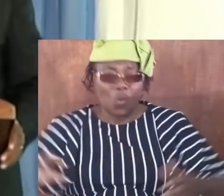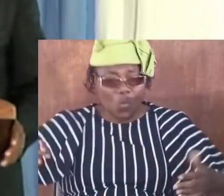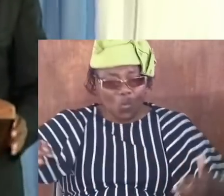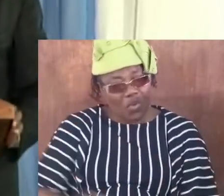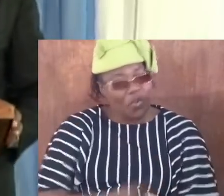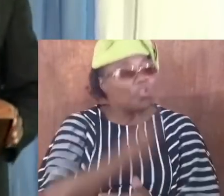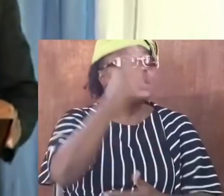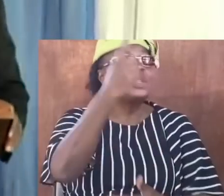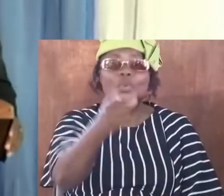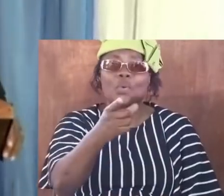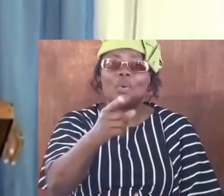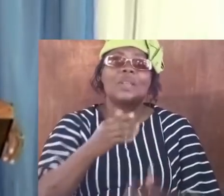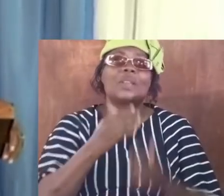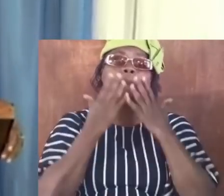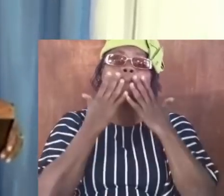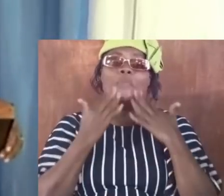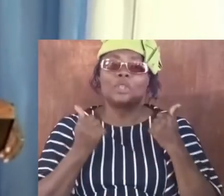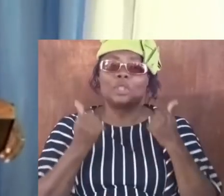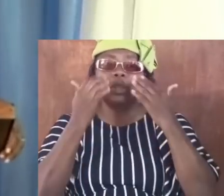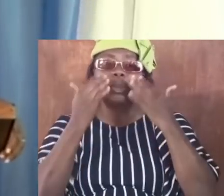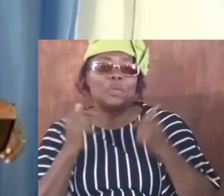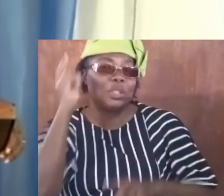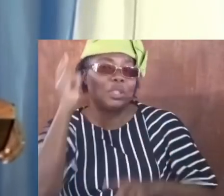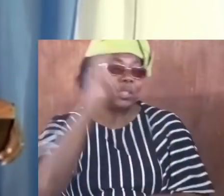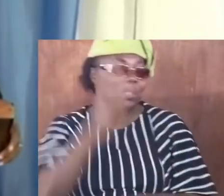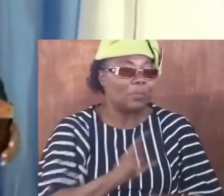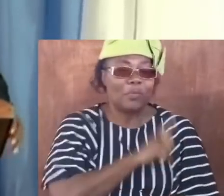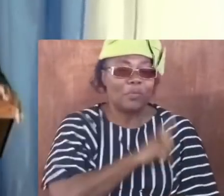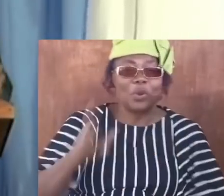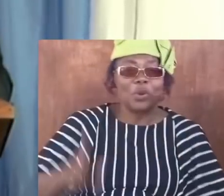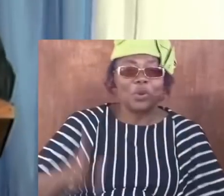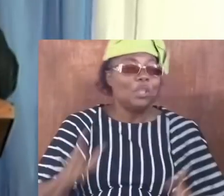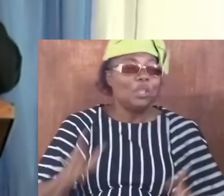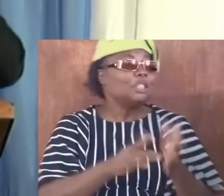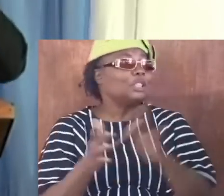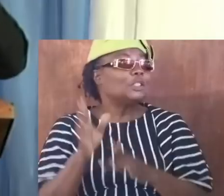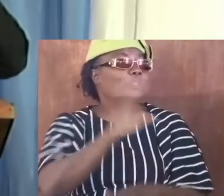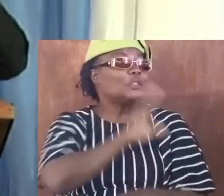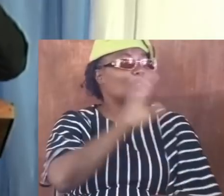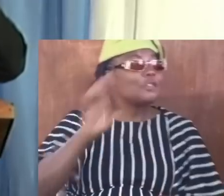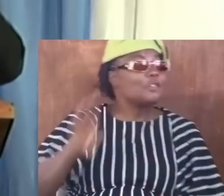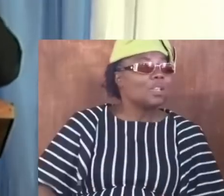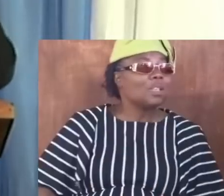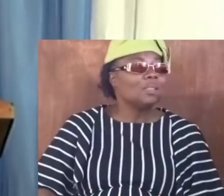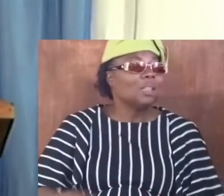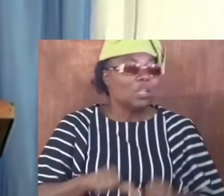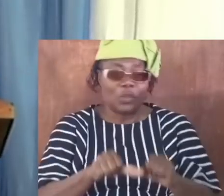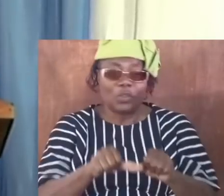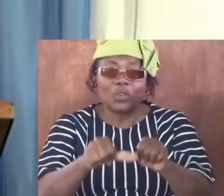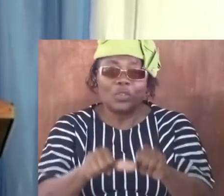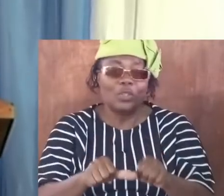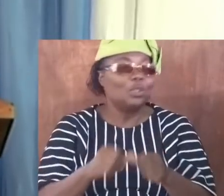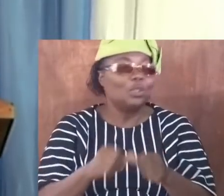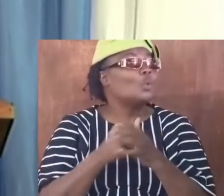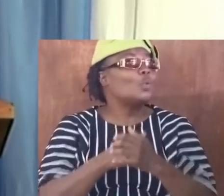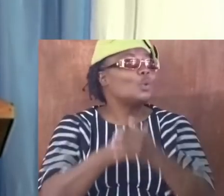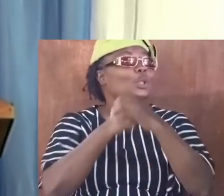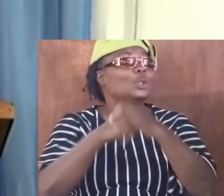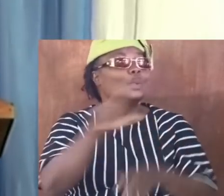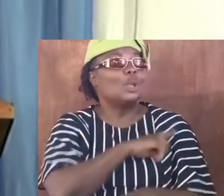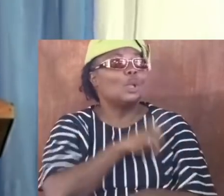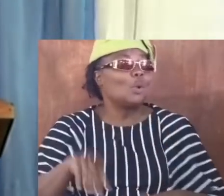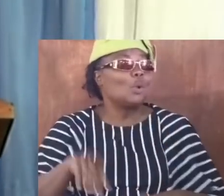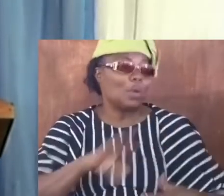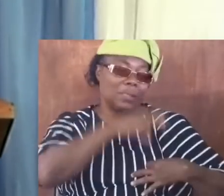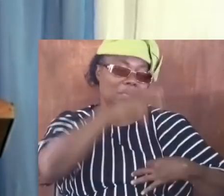precious, precious name of our Lord and Savior Jesus Christ. Let's continue to worship the Lord in spirit